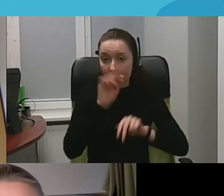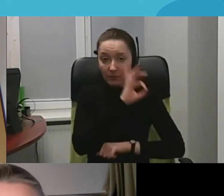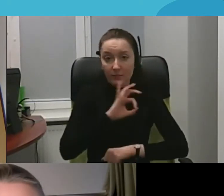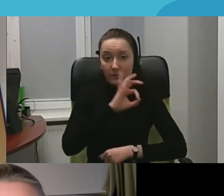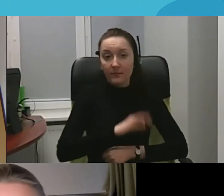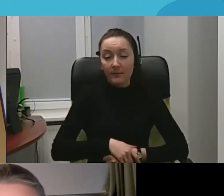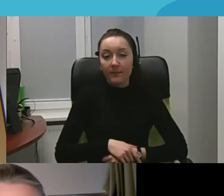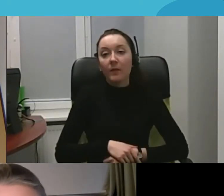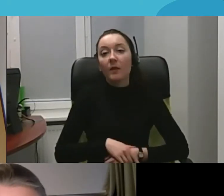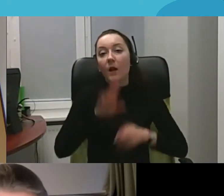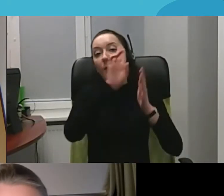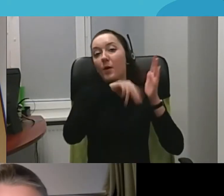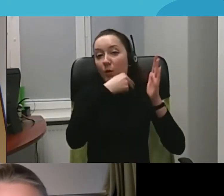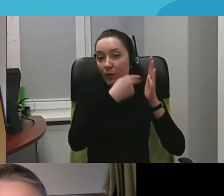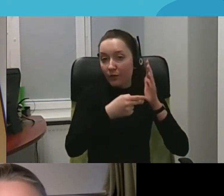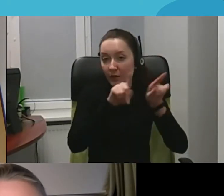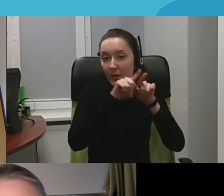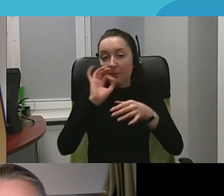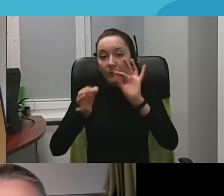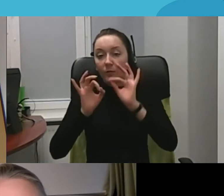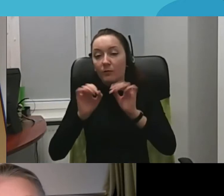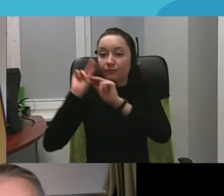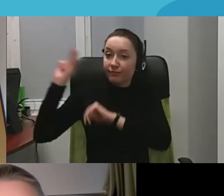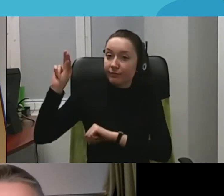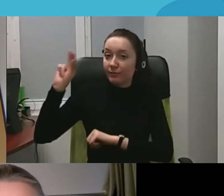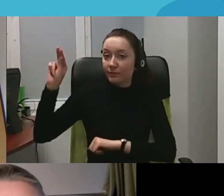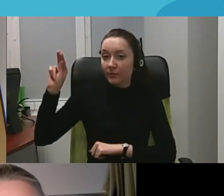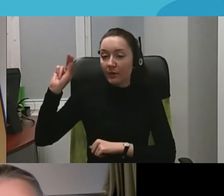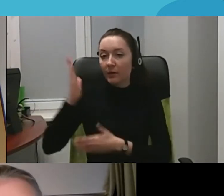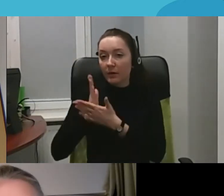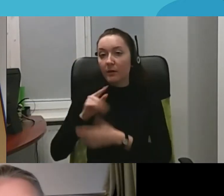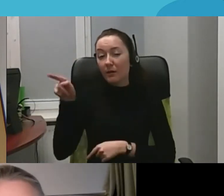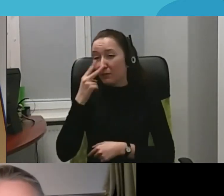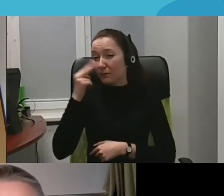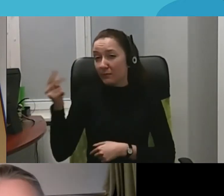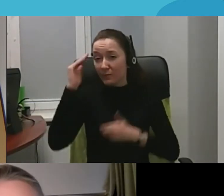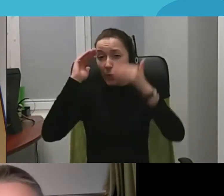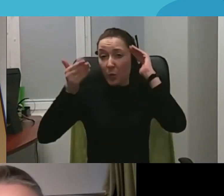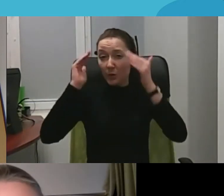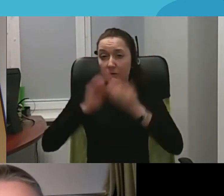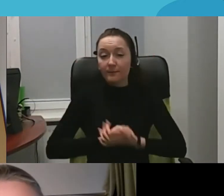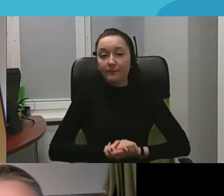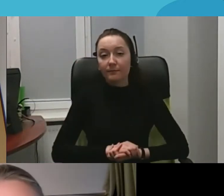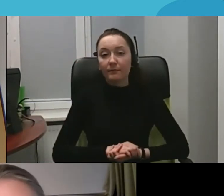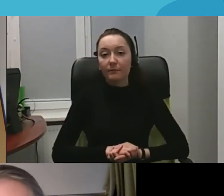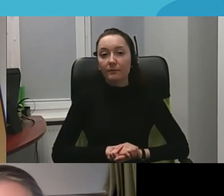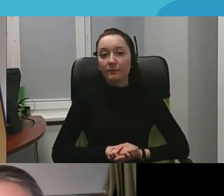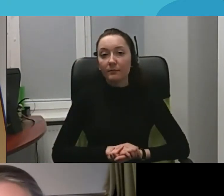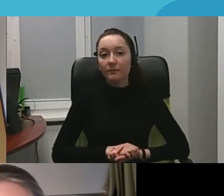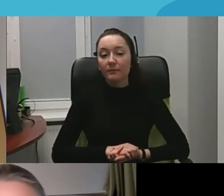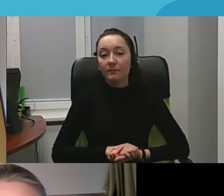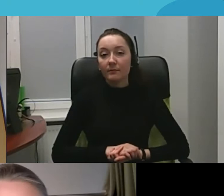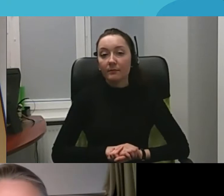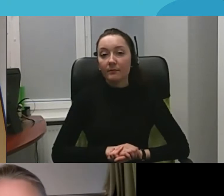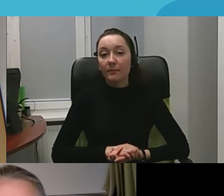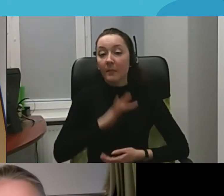bureaucrats concerned, depending on the rights which is being violated, have to brainstorm inside the government, inside various administrations.